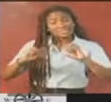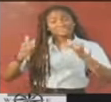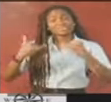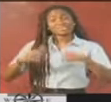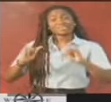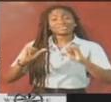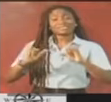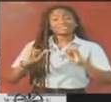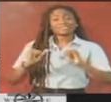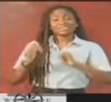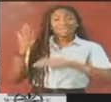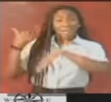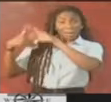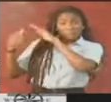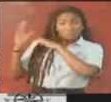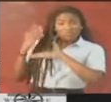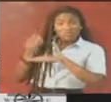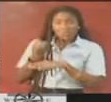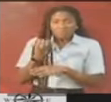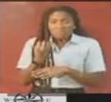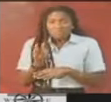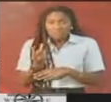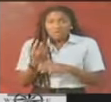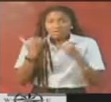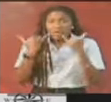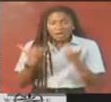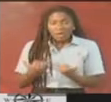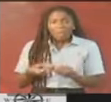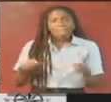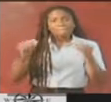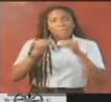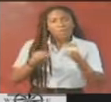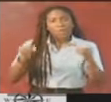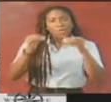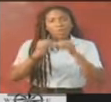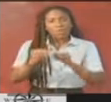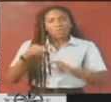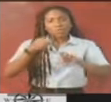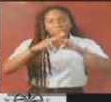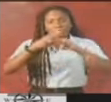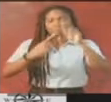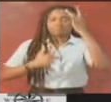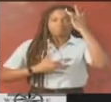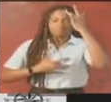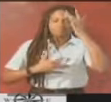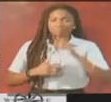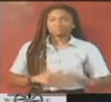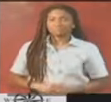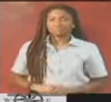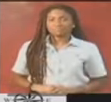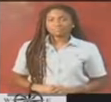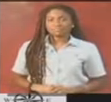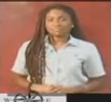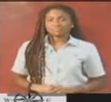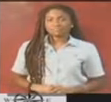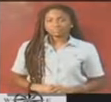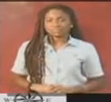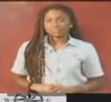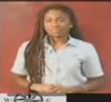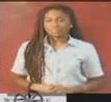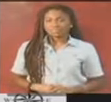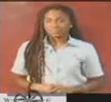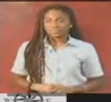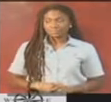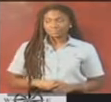areas with previously recorded cases now recording more cases. Of course, we look at the legend and we see that the higher number